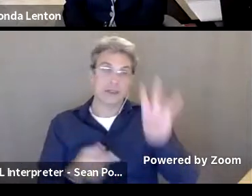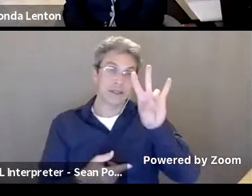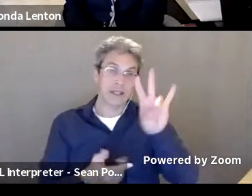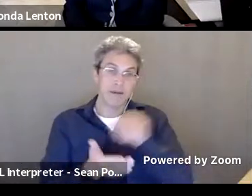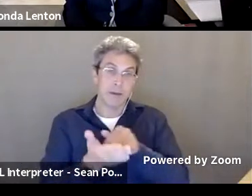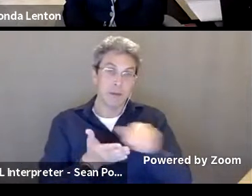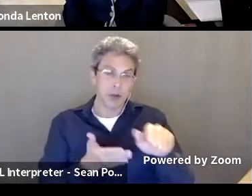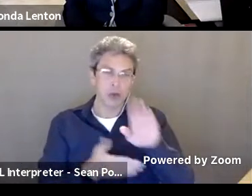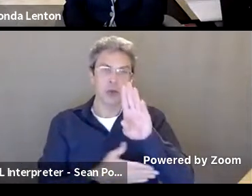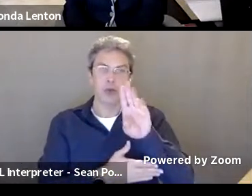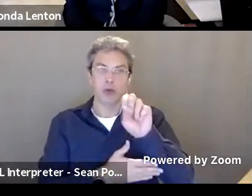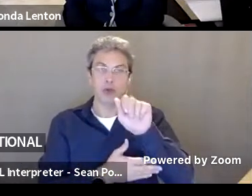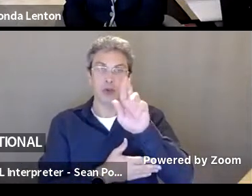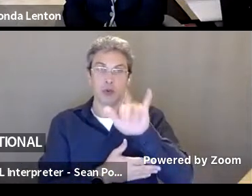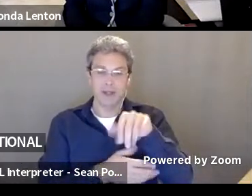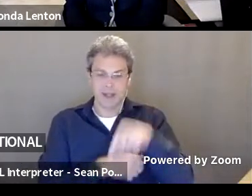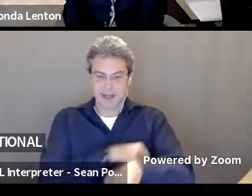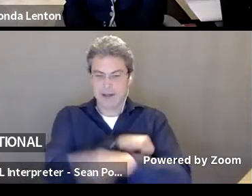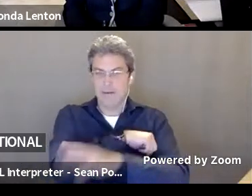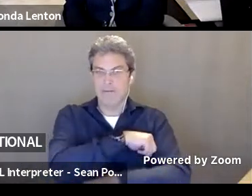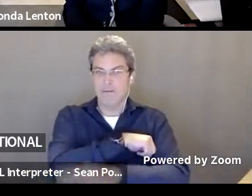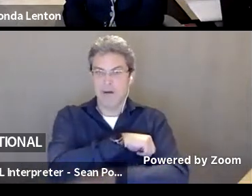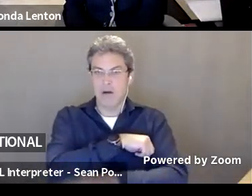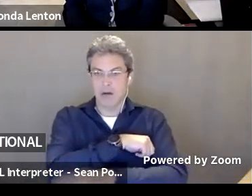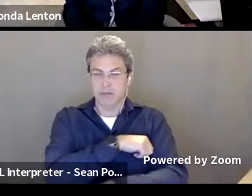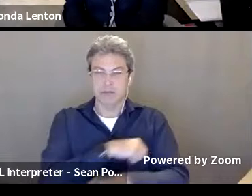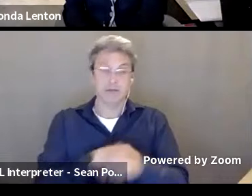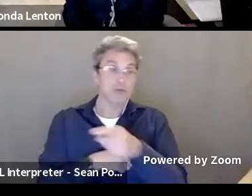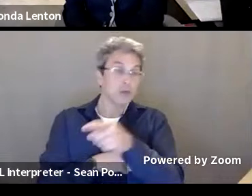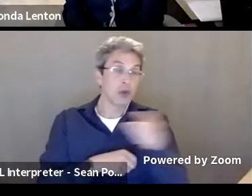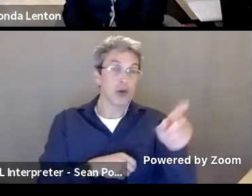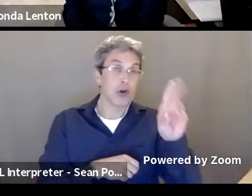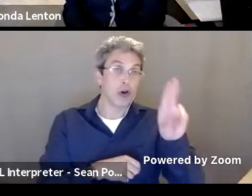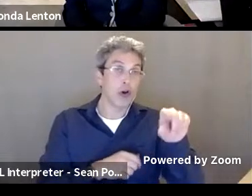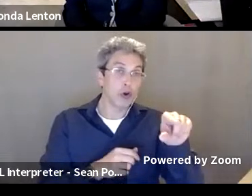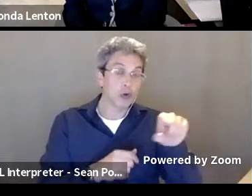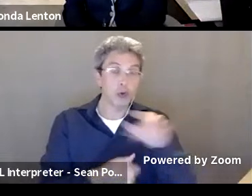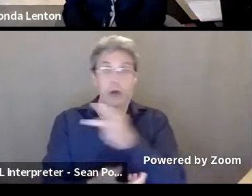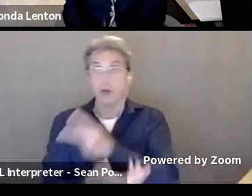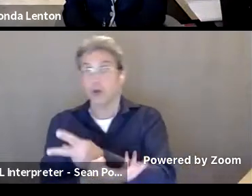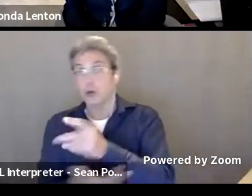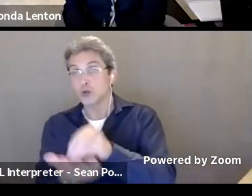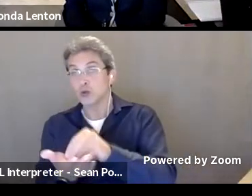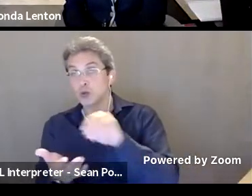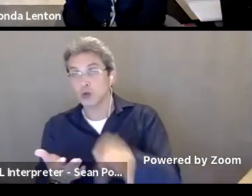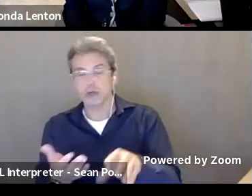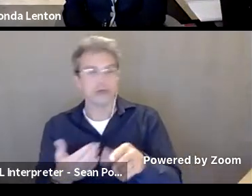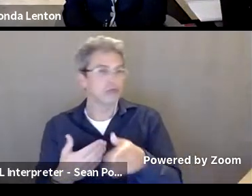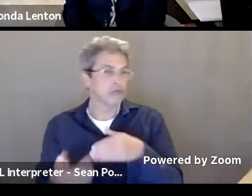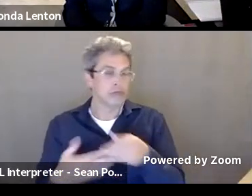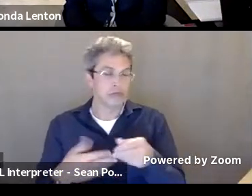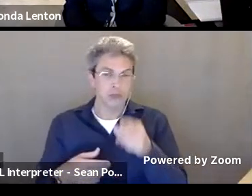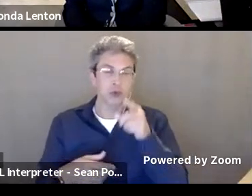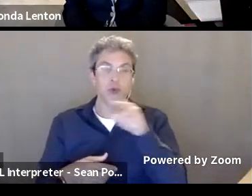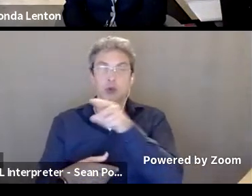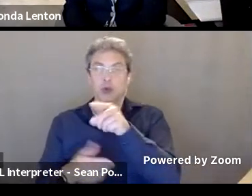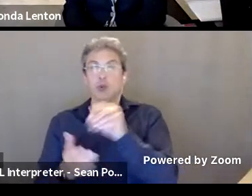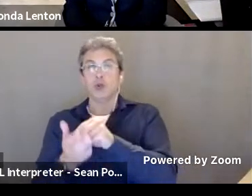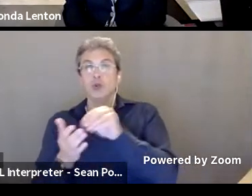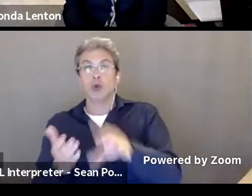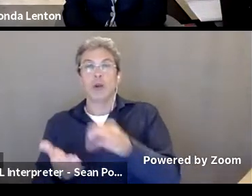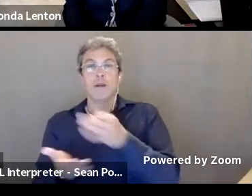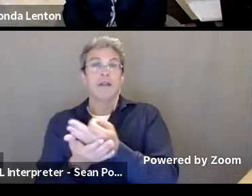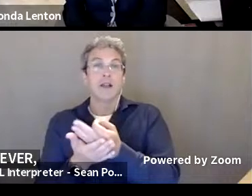funds this fall. Whether you're an undergraduate or a graduate student, if you go to the Student Financial Services